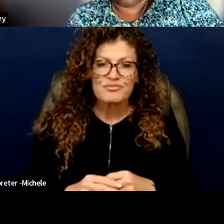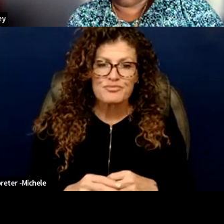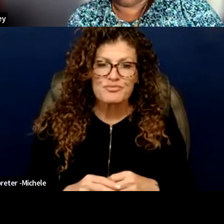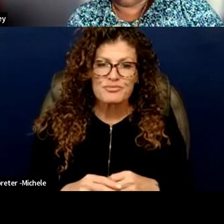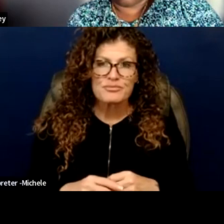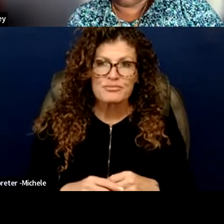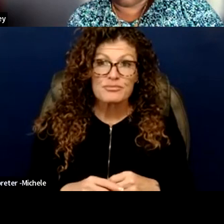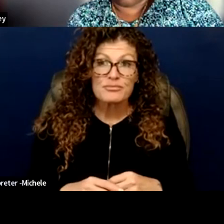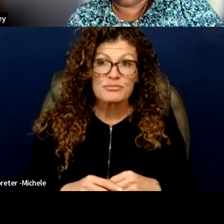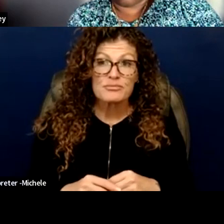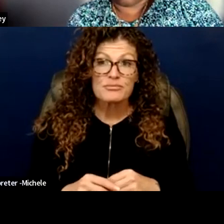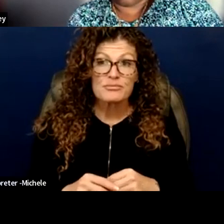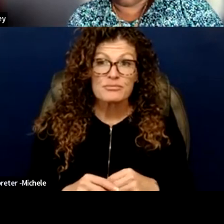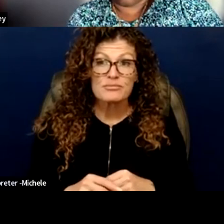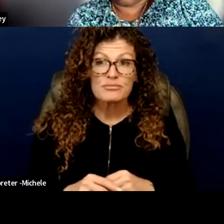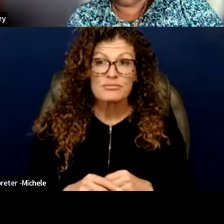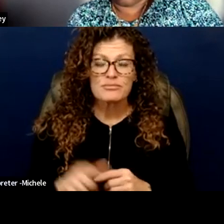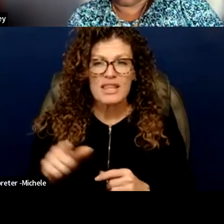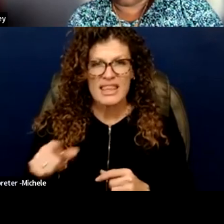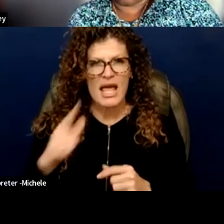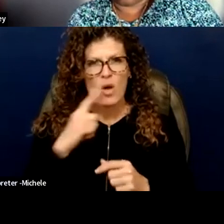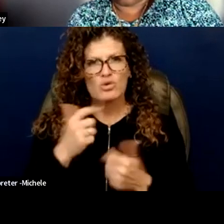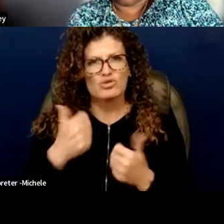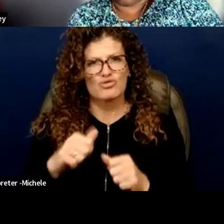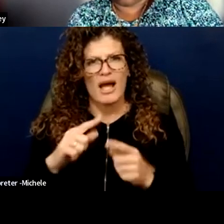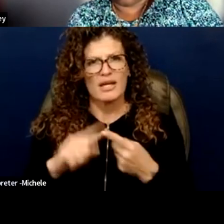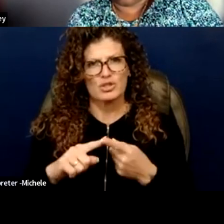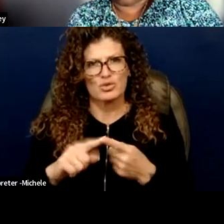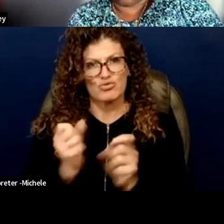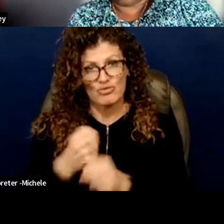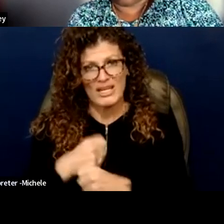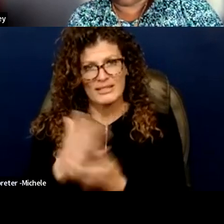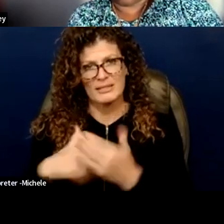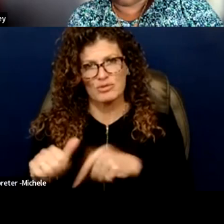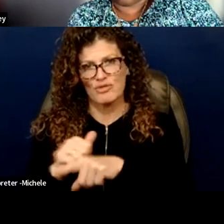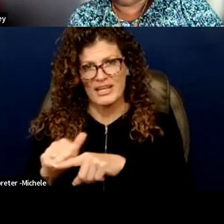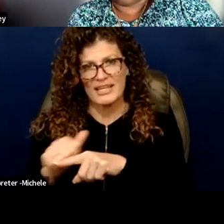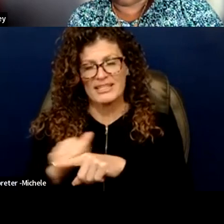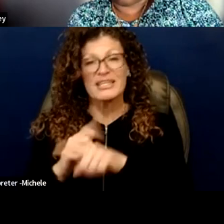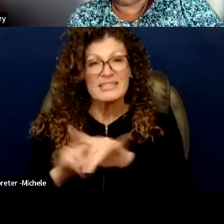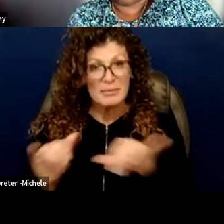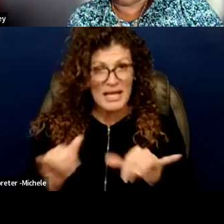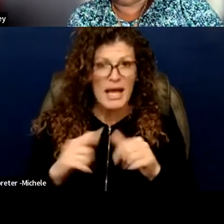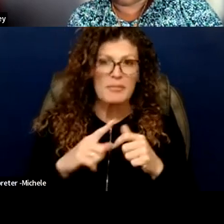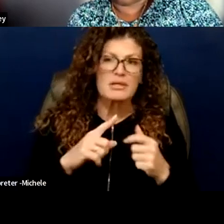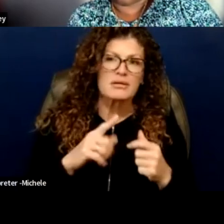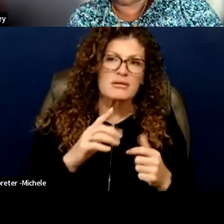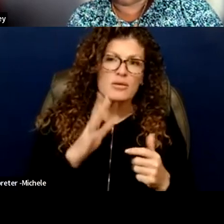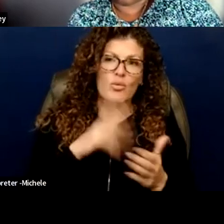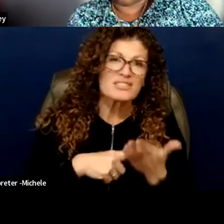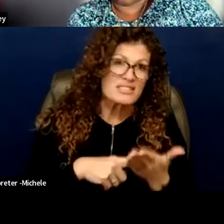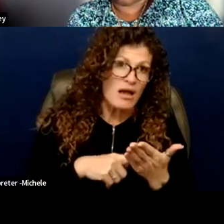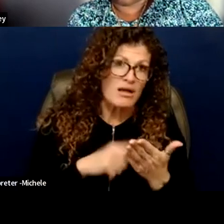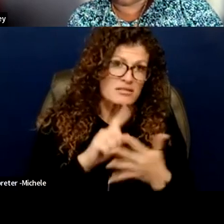And they're going to try to compile some of that training for us, but also to begin to discuss the